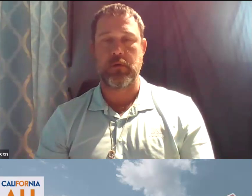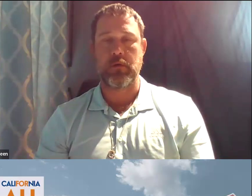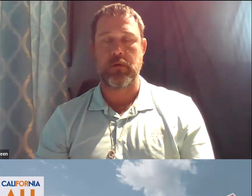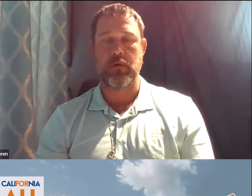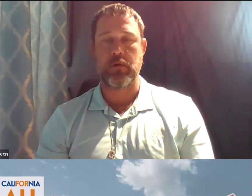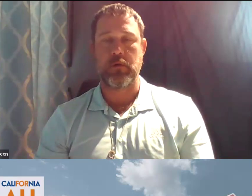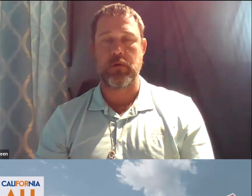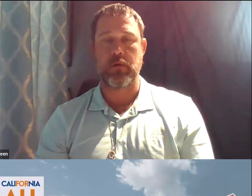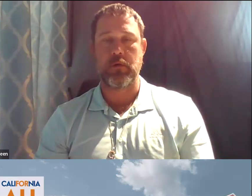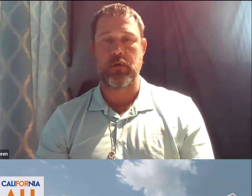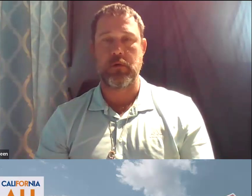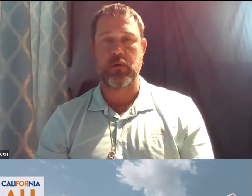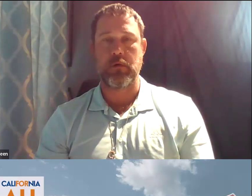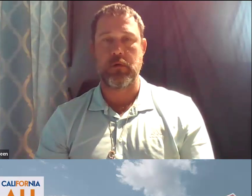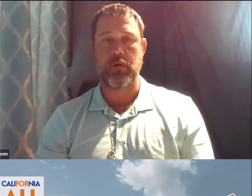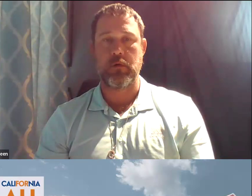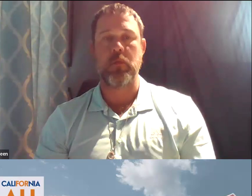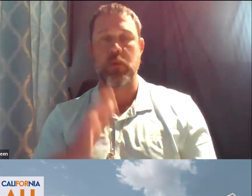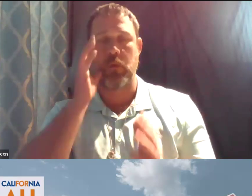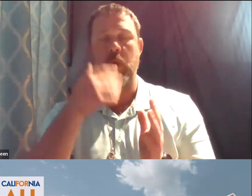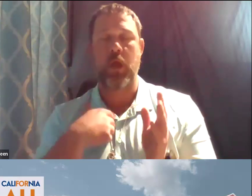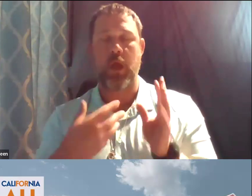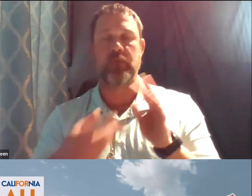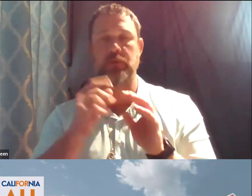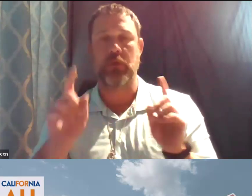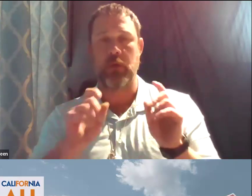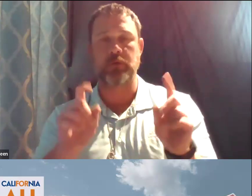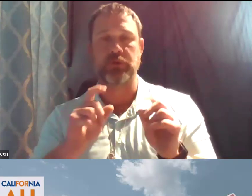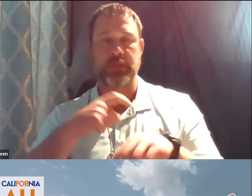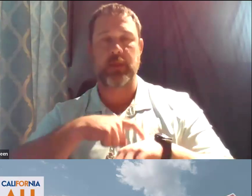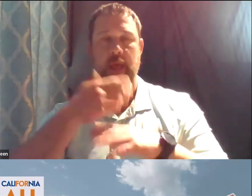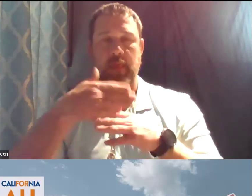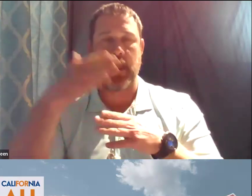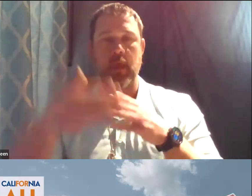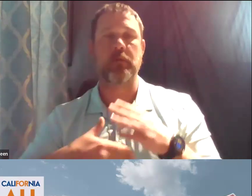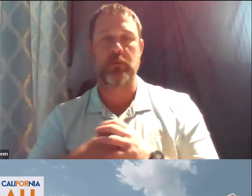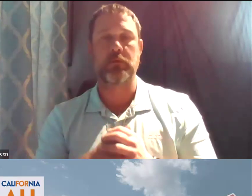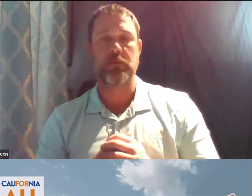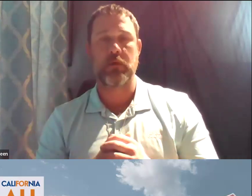And again, we will have some time at the end for additional questions if something comes up.